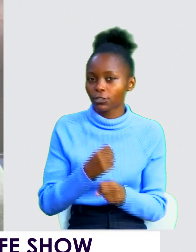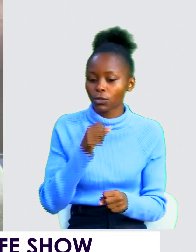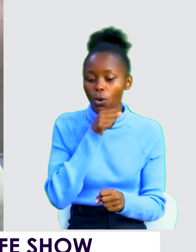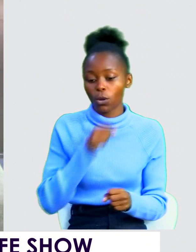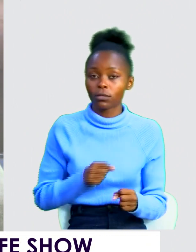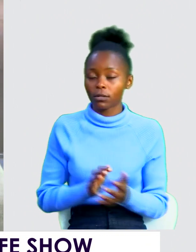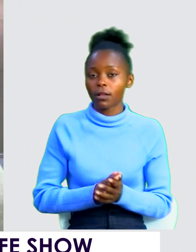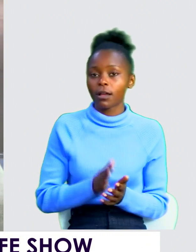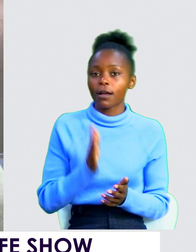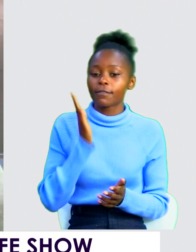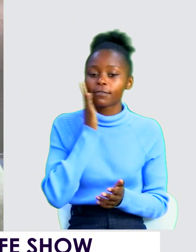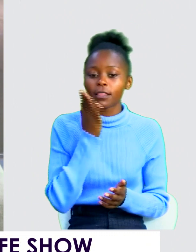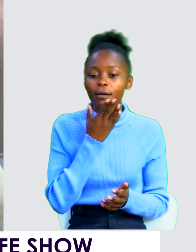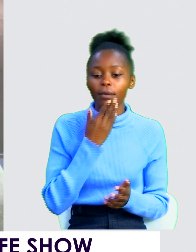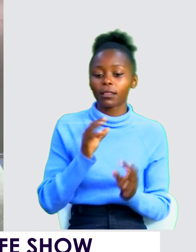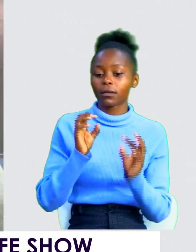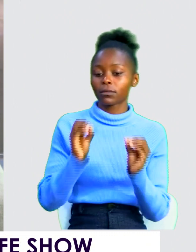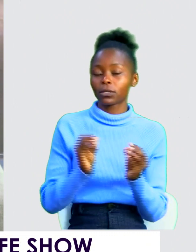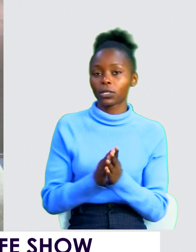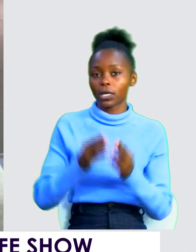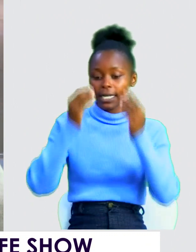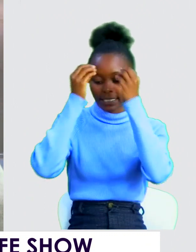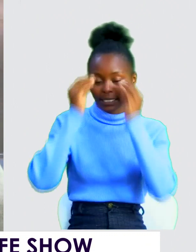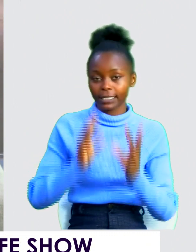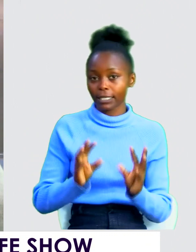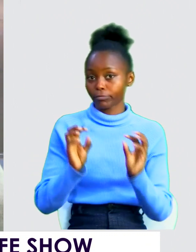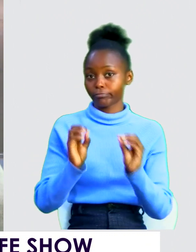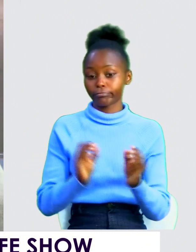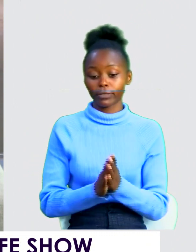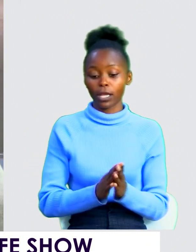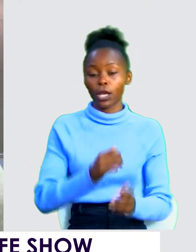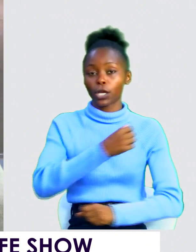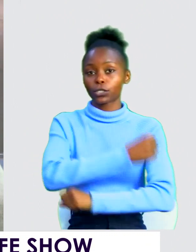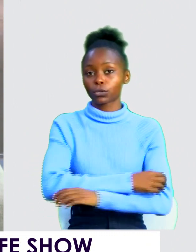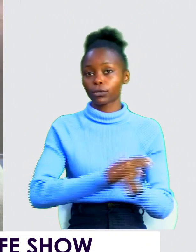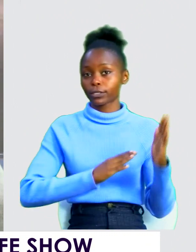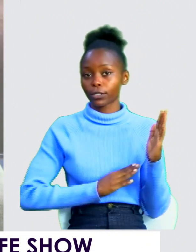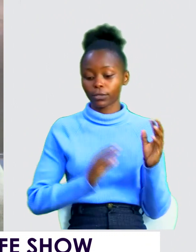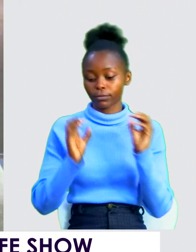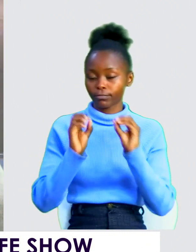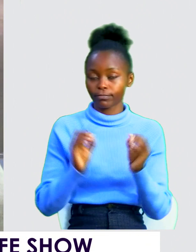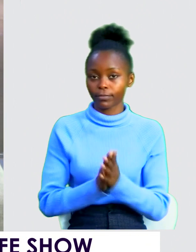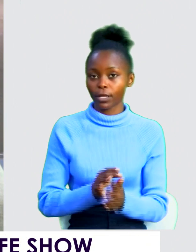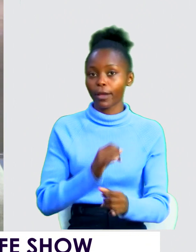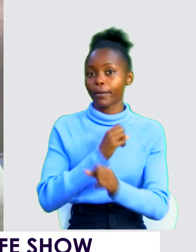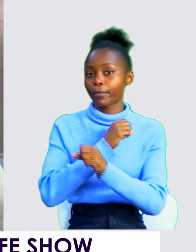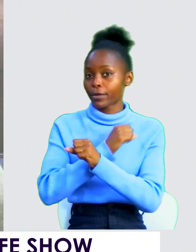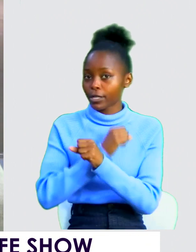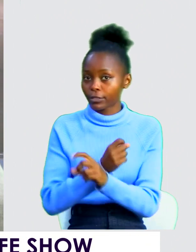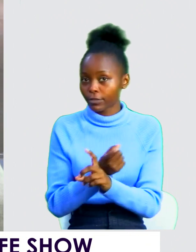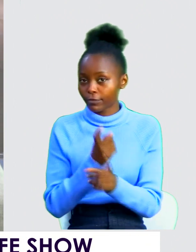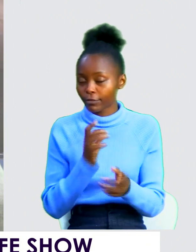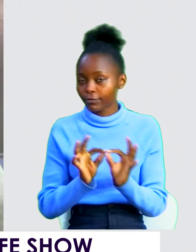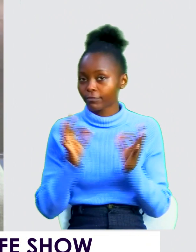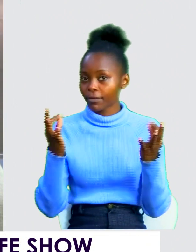no father, no mother, no teacher, no school security, no protection of a family,